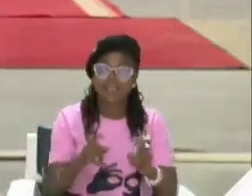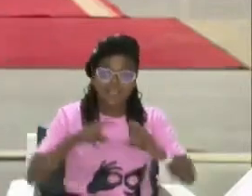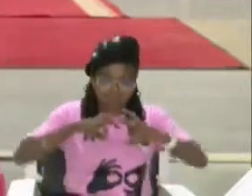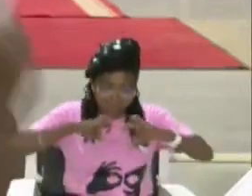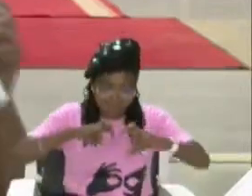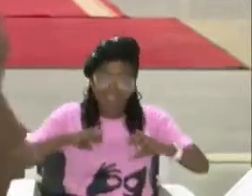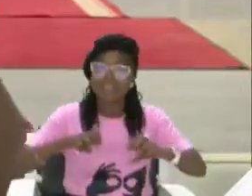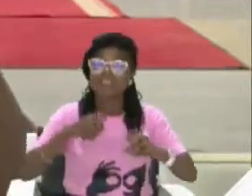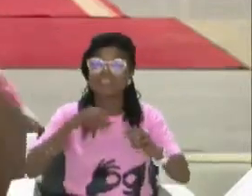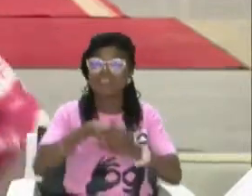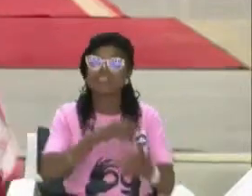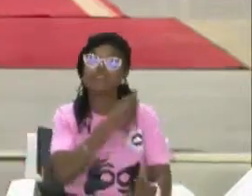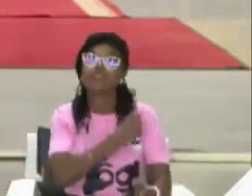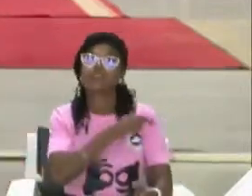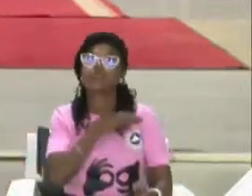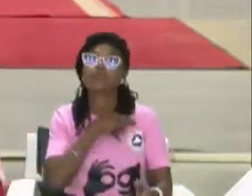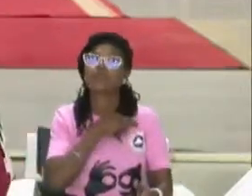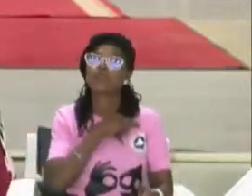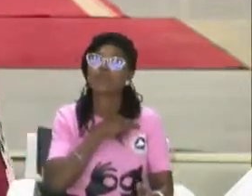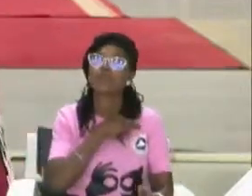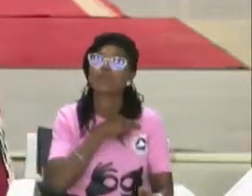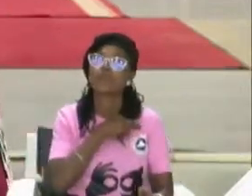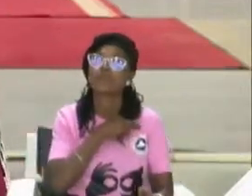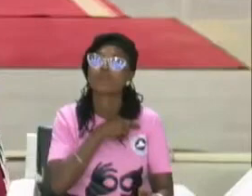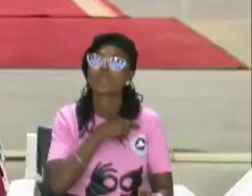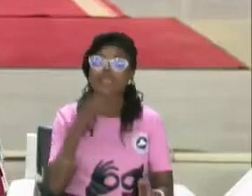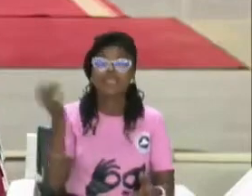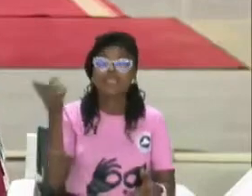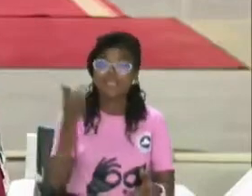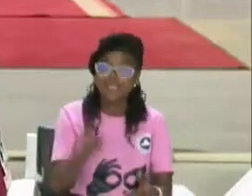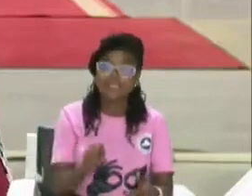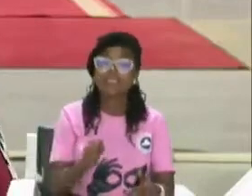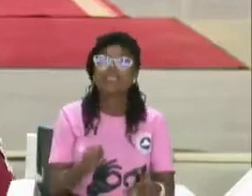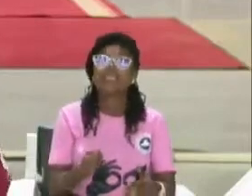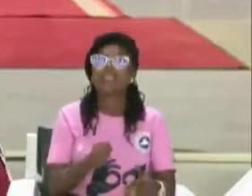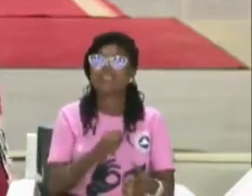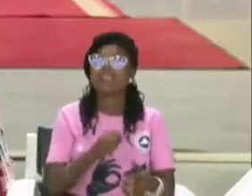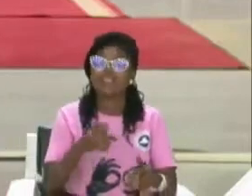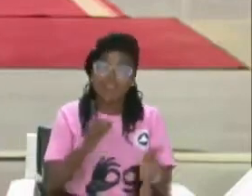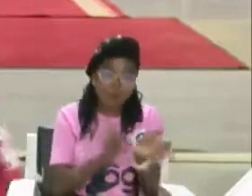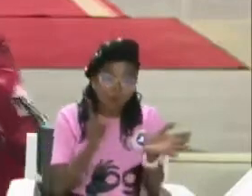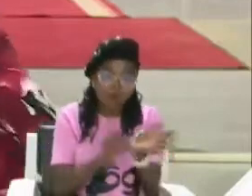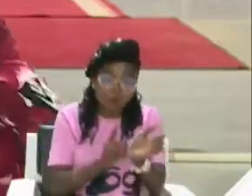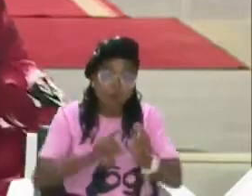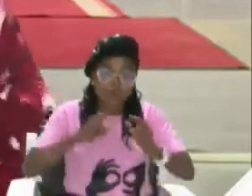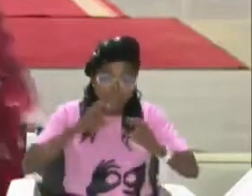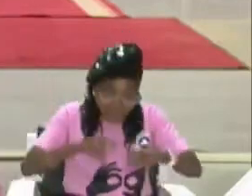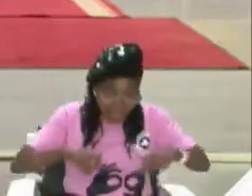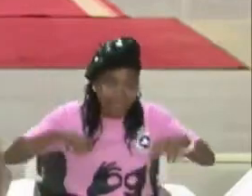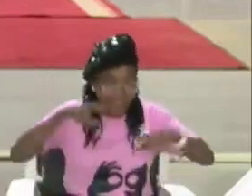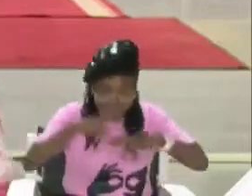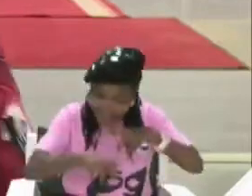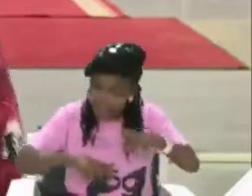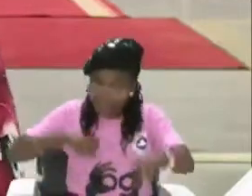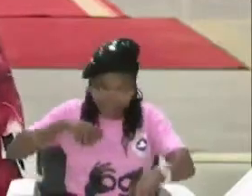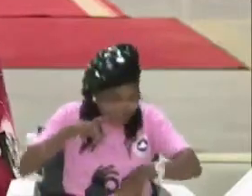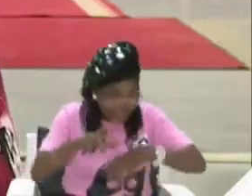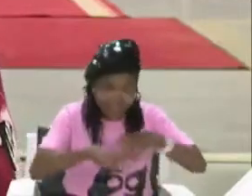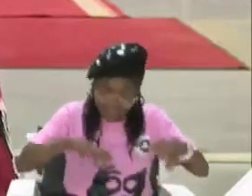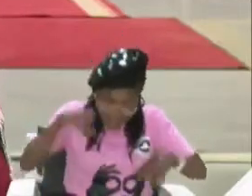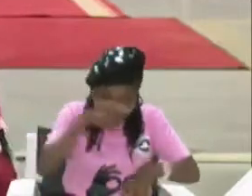mammogram test, the confirmatory one. The radiographer searched and searched and